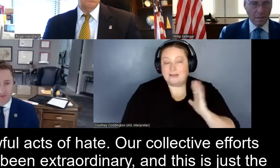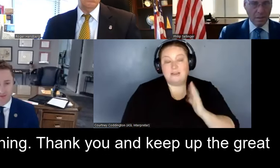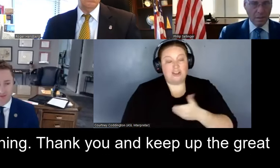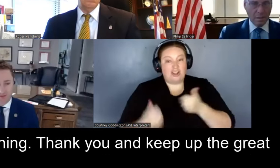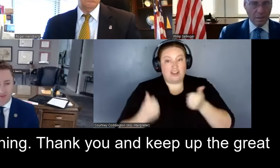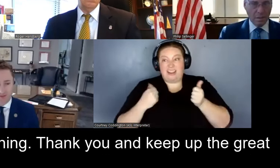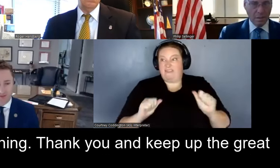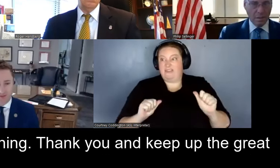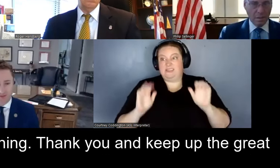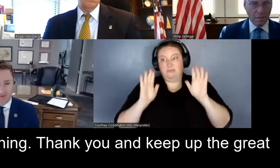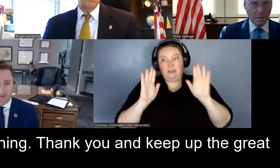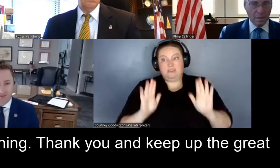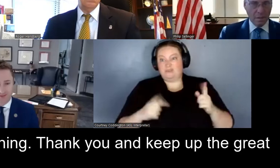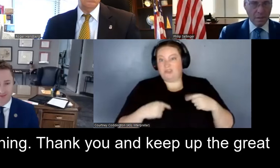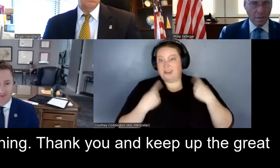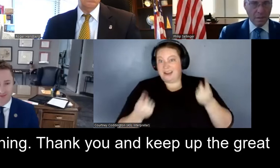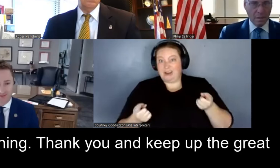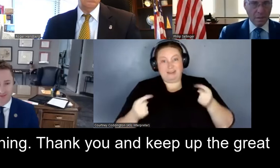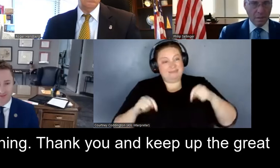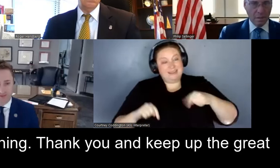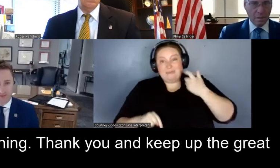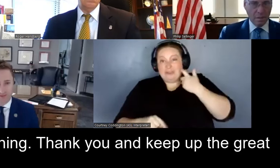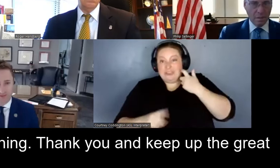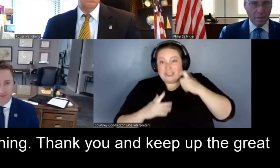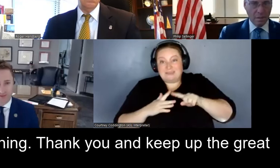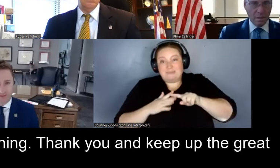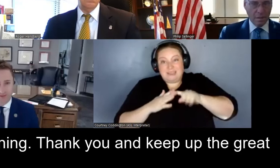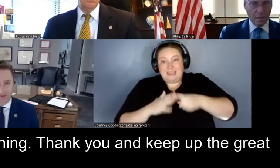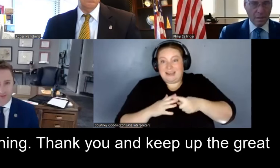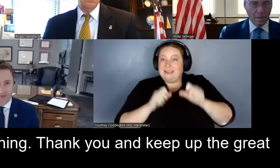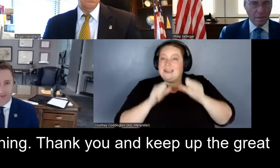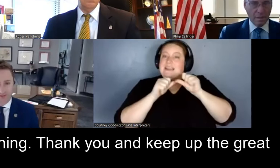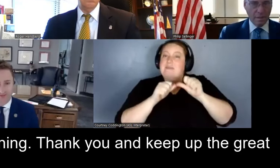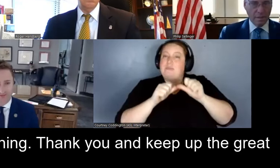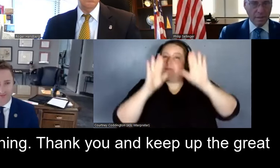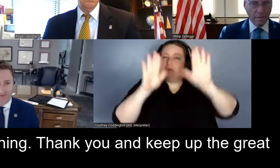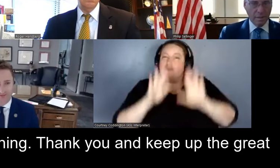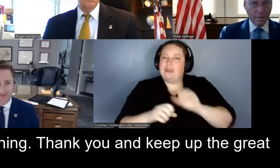is just the beginning. Thank you, and keep up the great work.